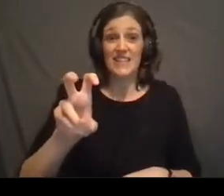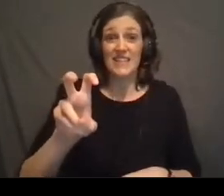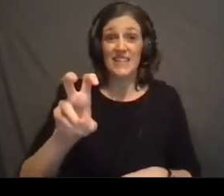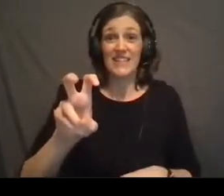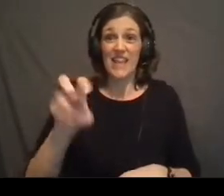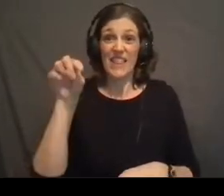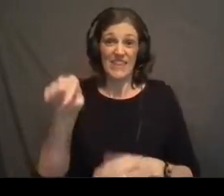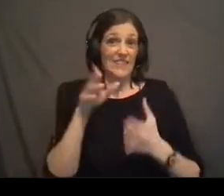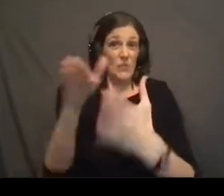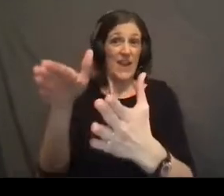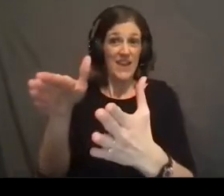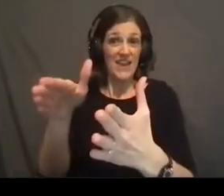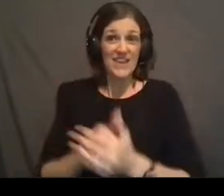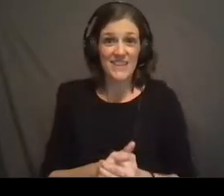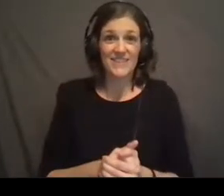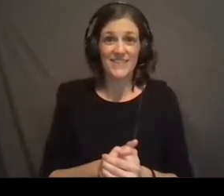this way.